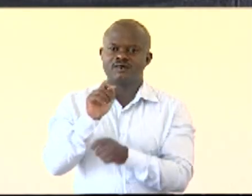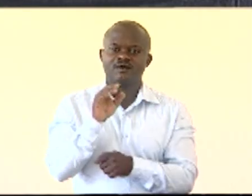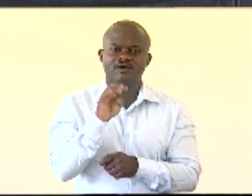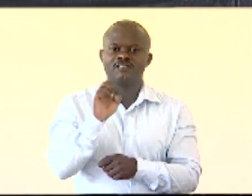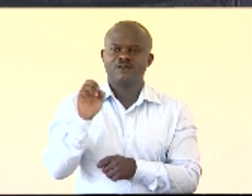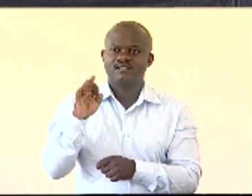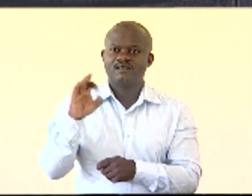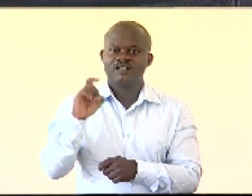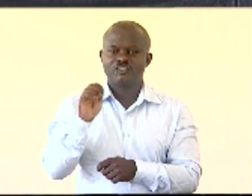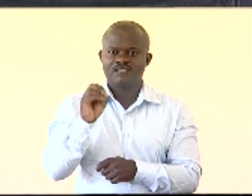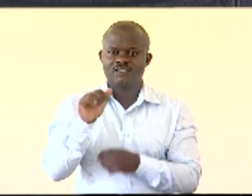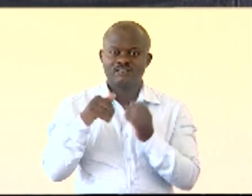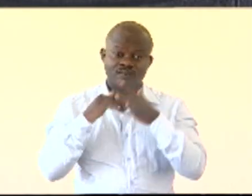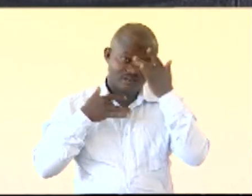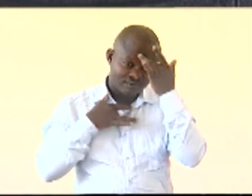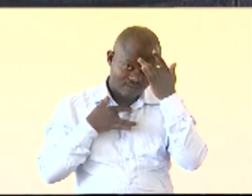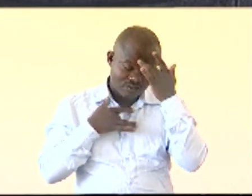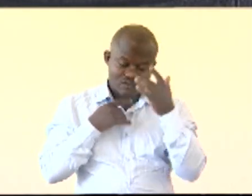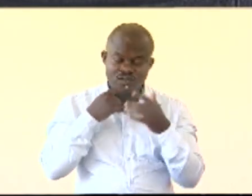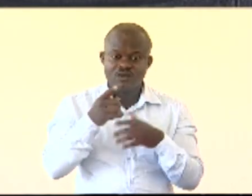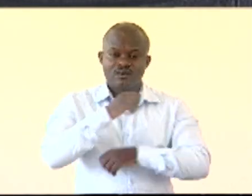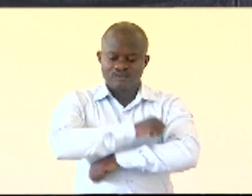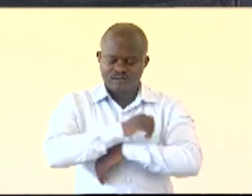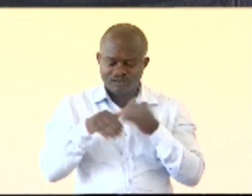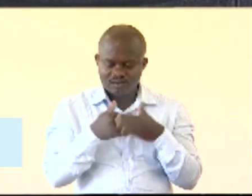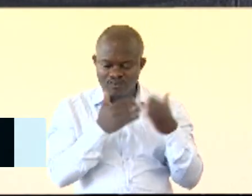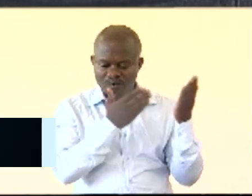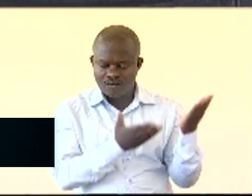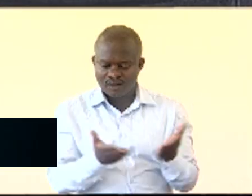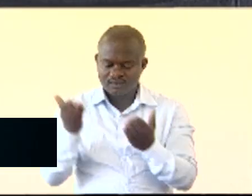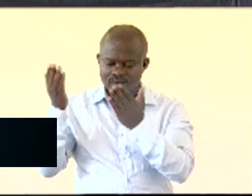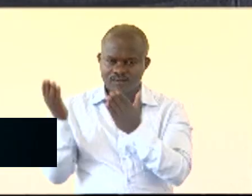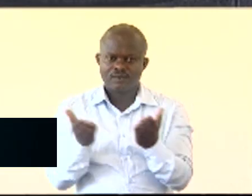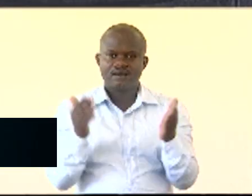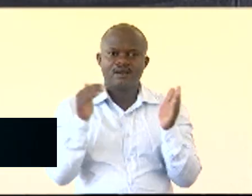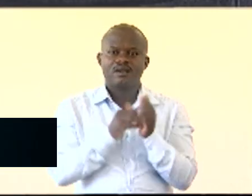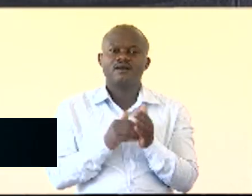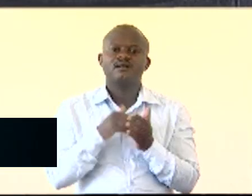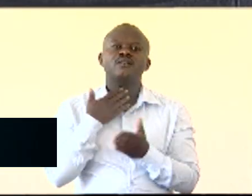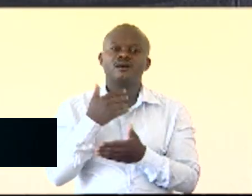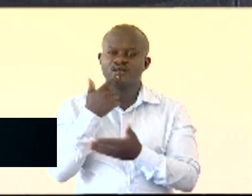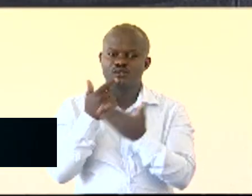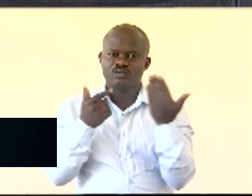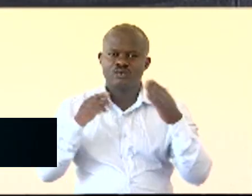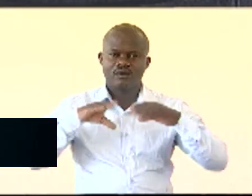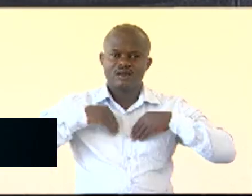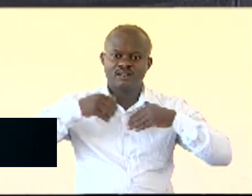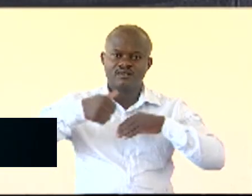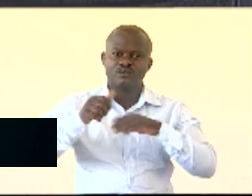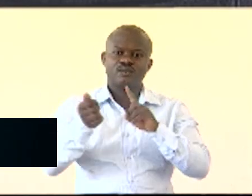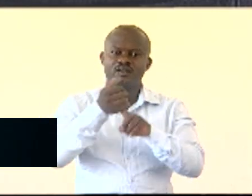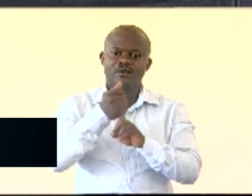diseases. So students, welcome to the lesson. And I would like to let you get a